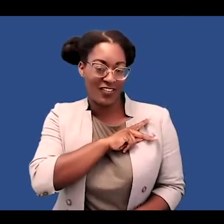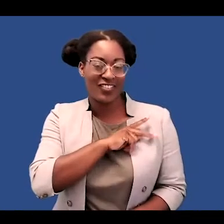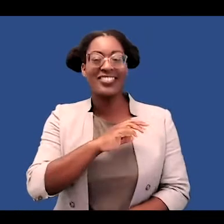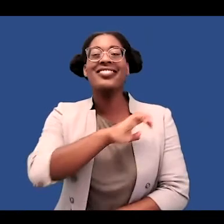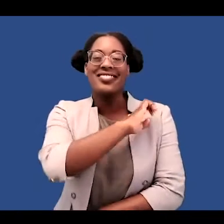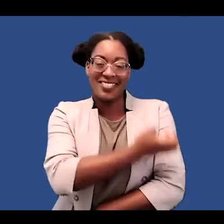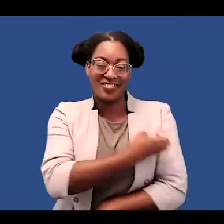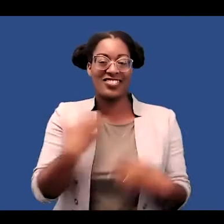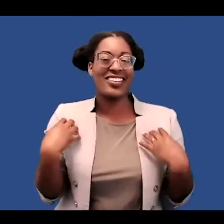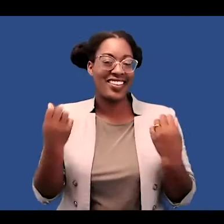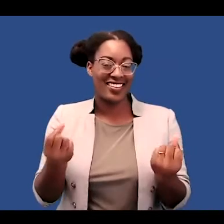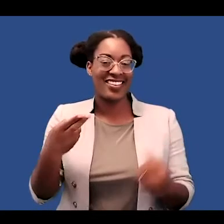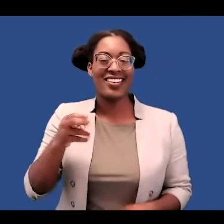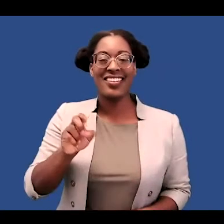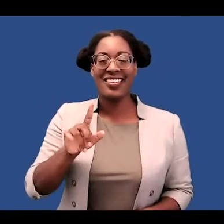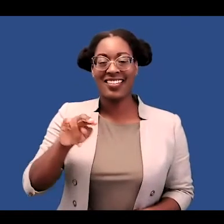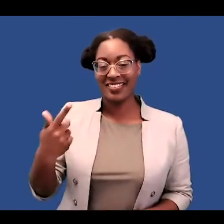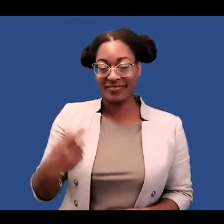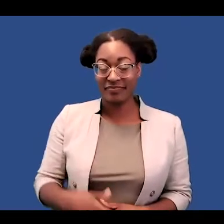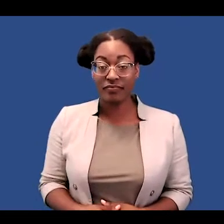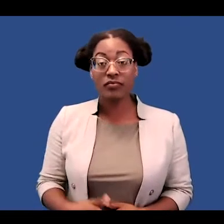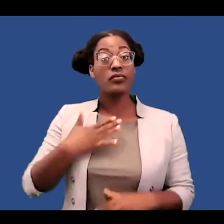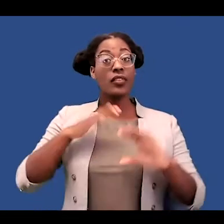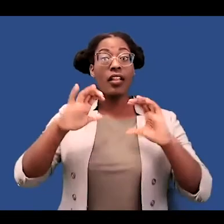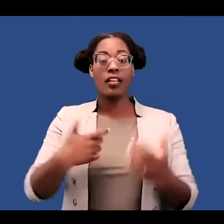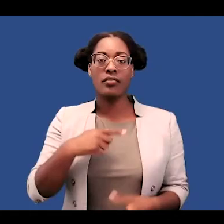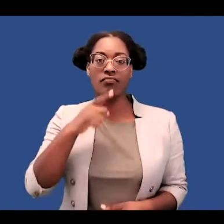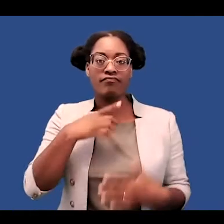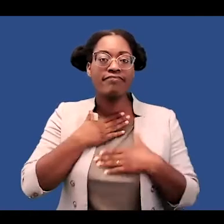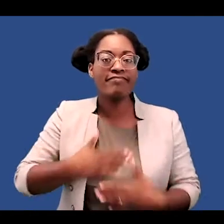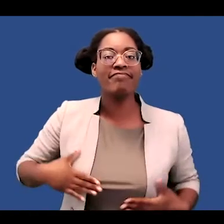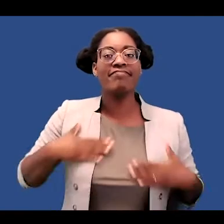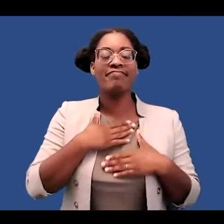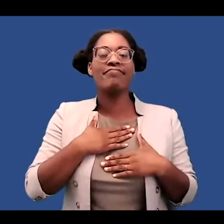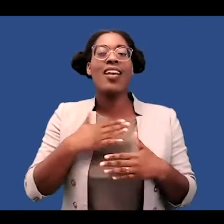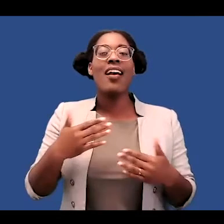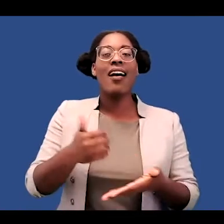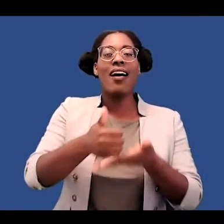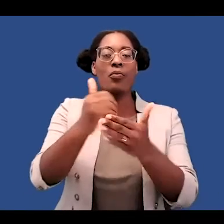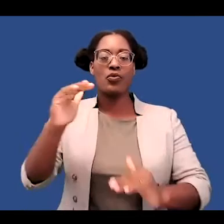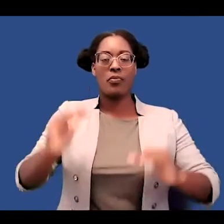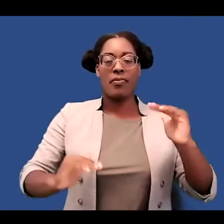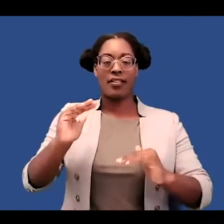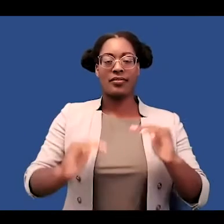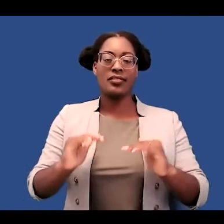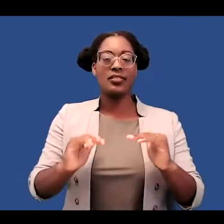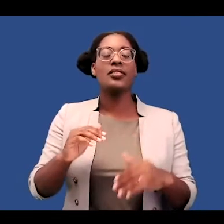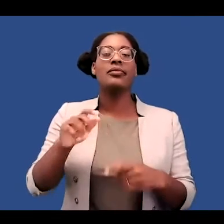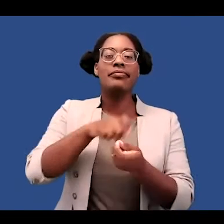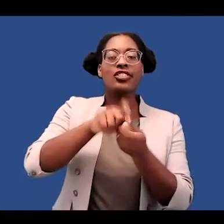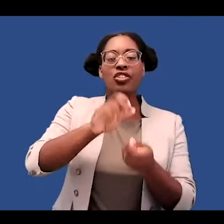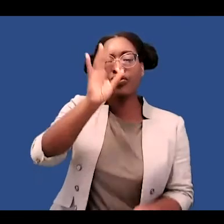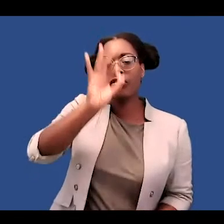healing. In my classes, I like to focus on rebalancing certain chakras, such as the solar plexus. When we